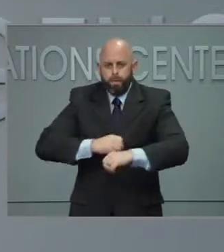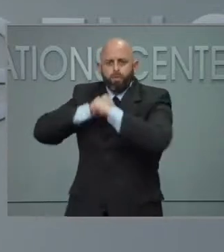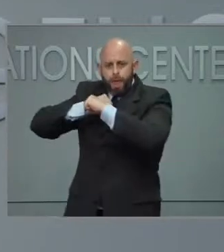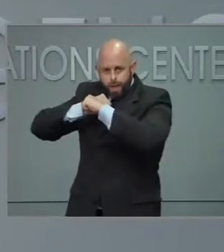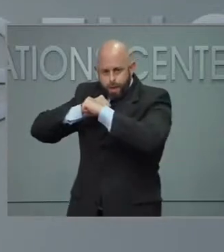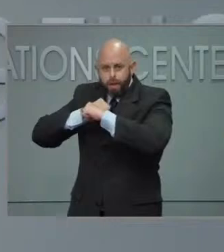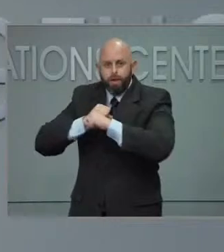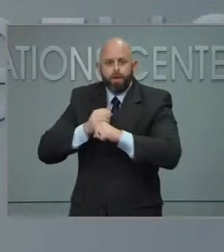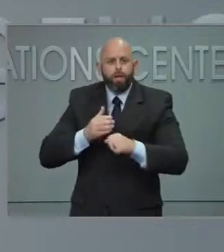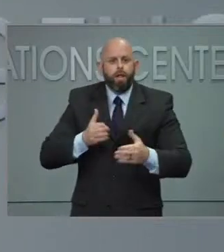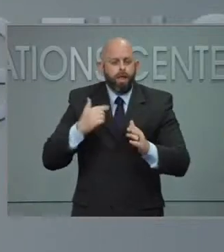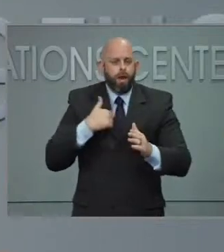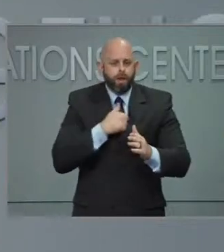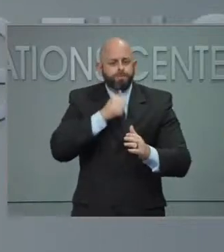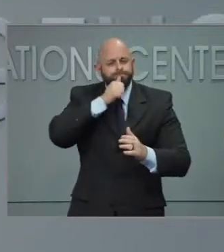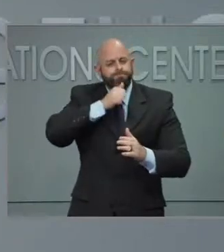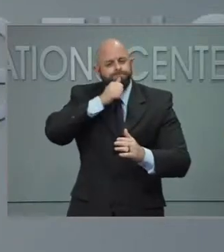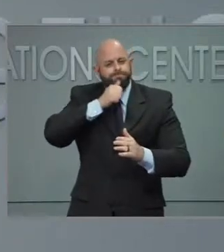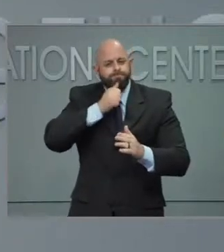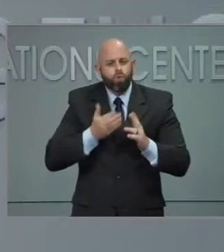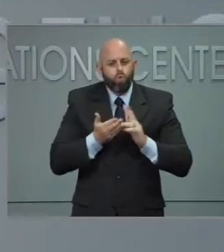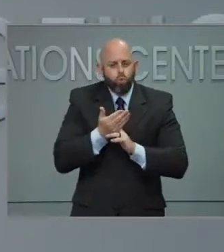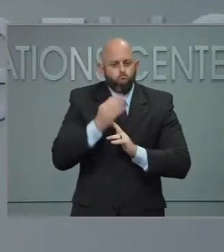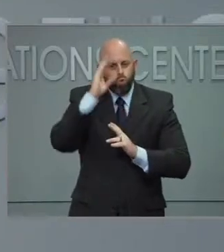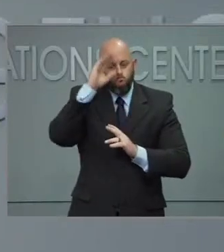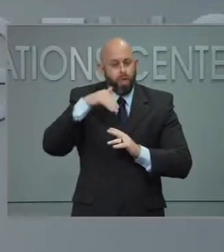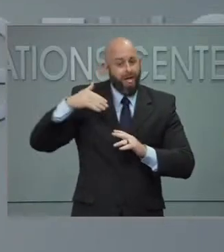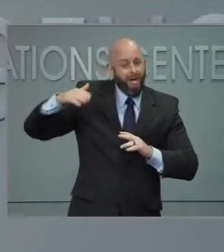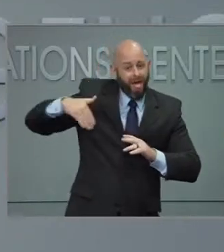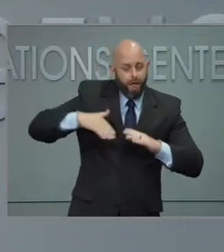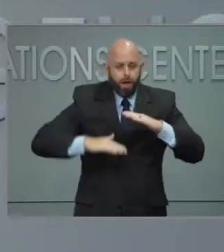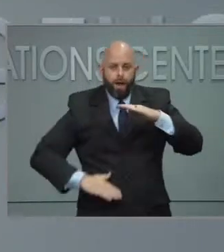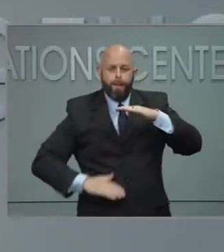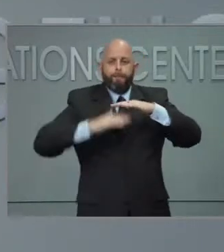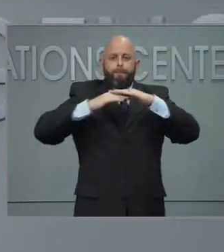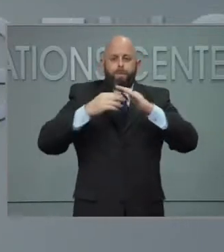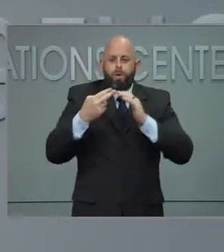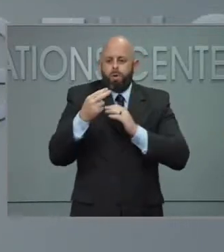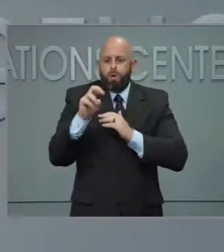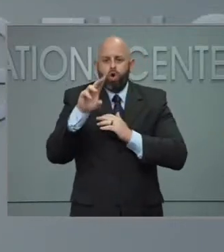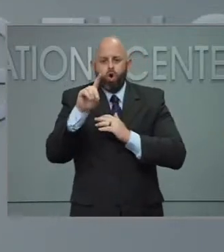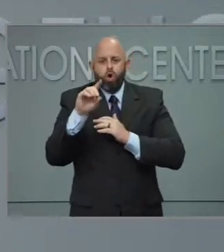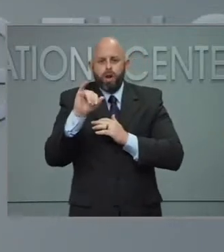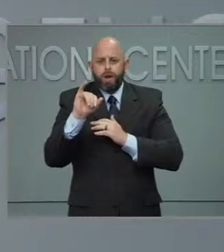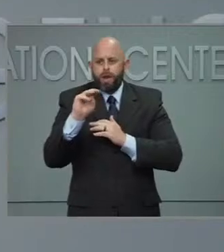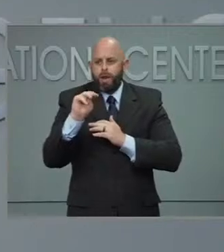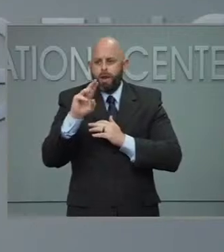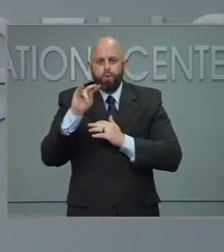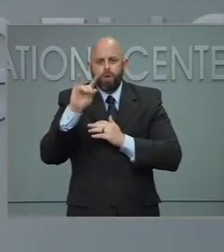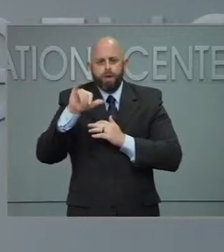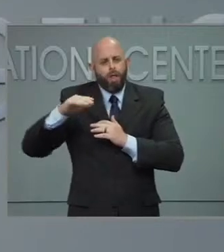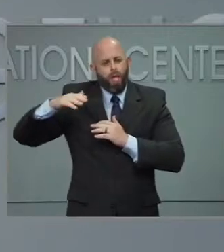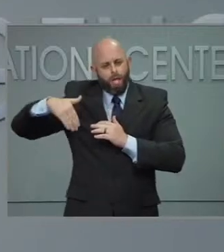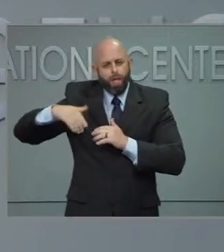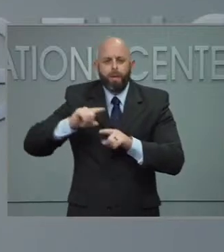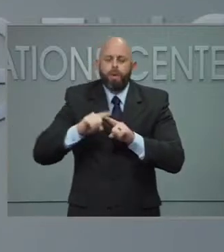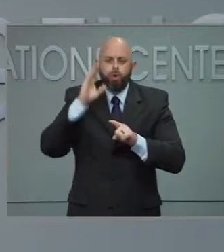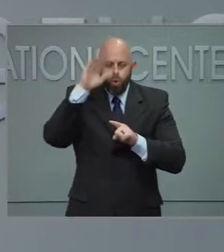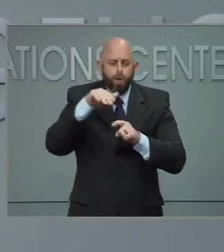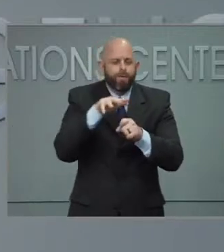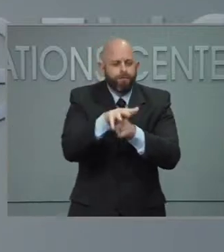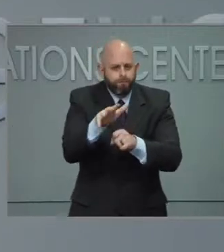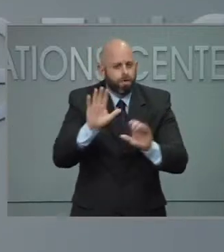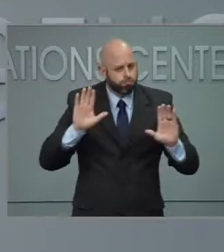We know that that is not a herd immunity level that folks may have heard about, but we believe that that is enough protection in